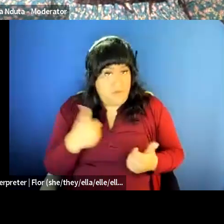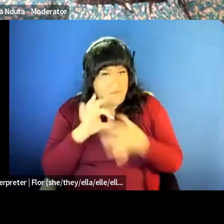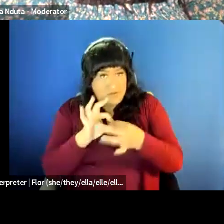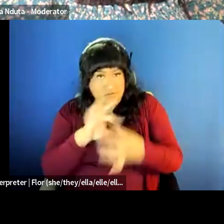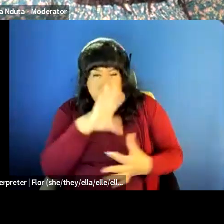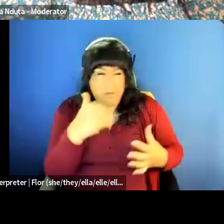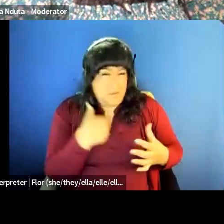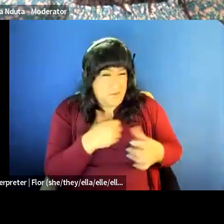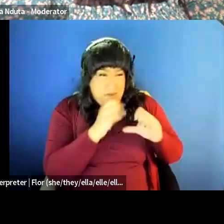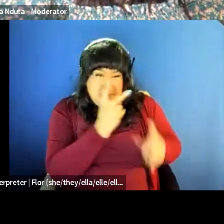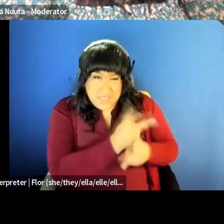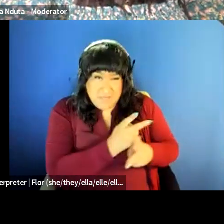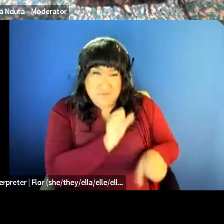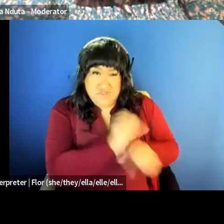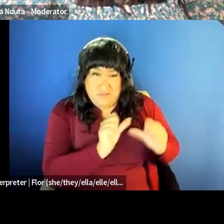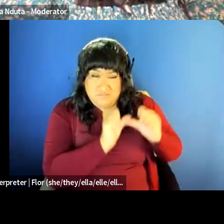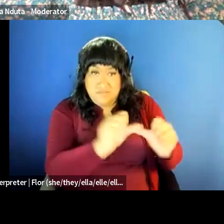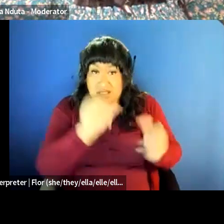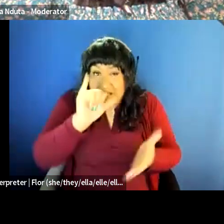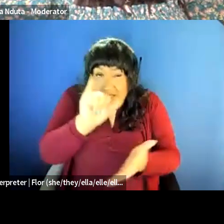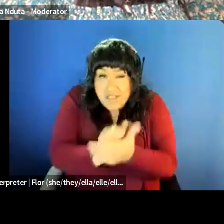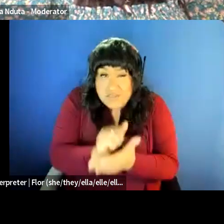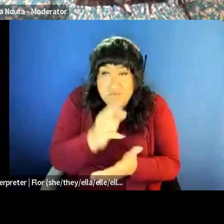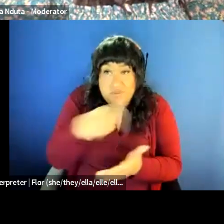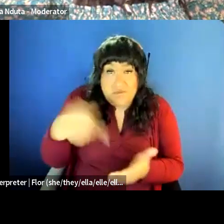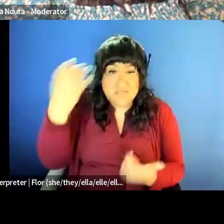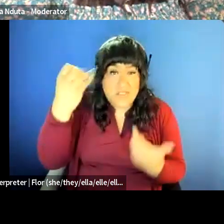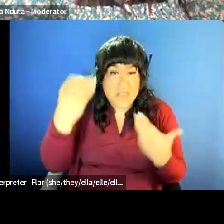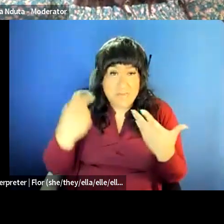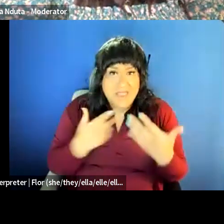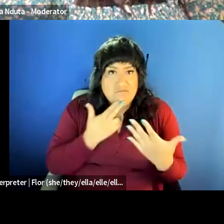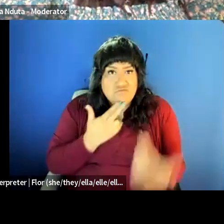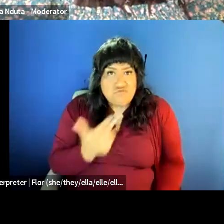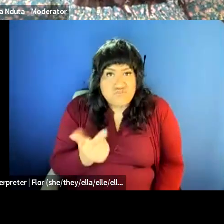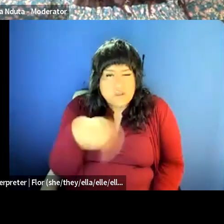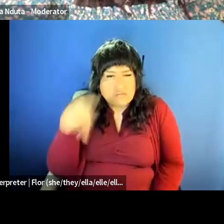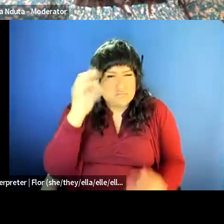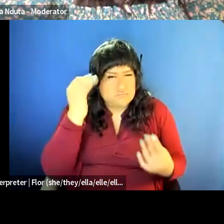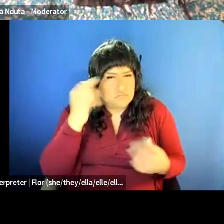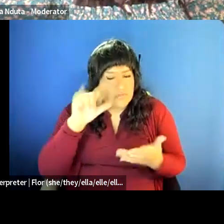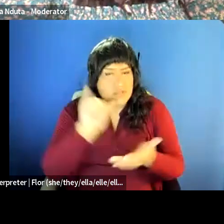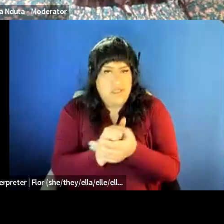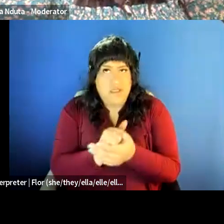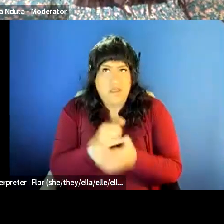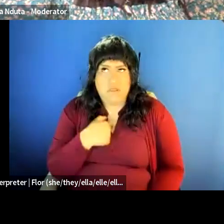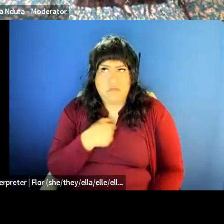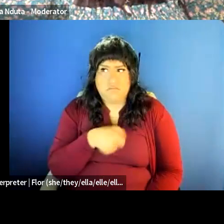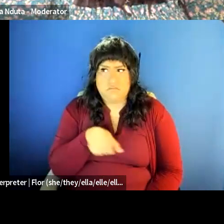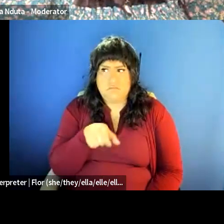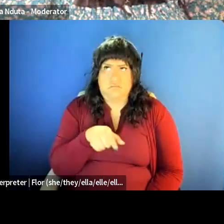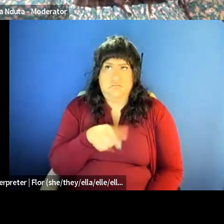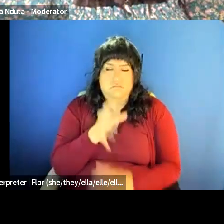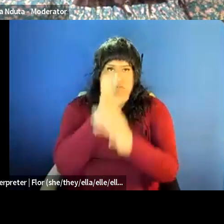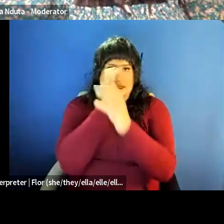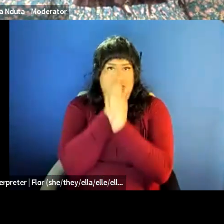This is what I'm hearing at 13 years old. Just want you to sit with that. And what I decided was, I'll never tell anyone how I'm really feeling again. That's what I